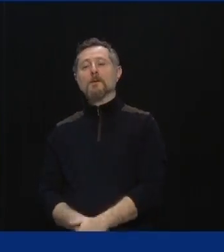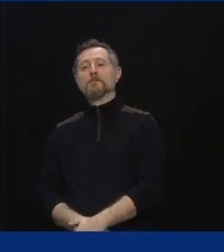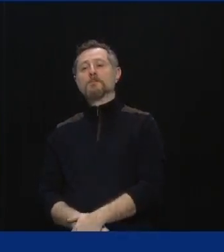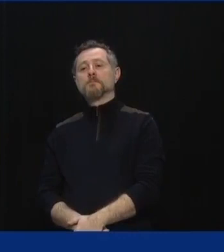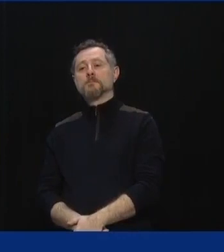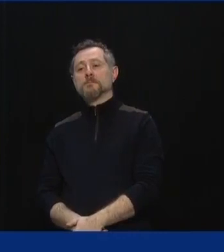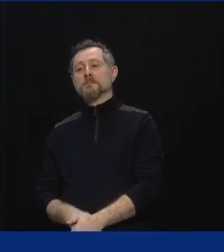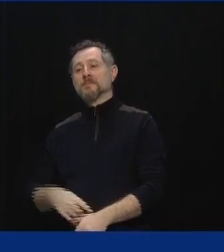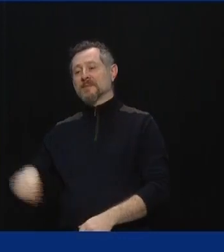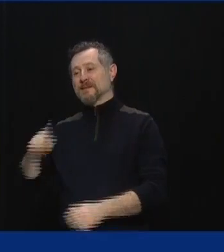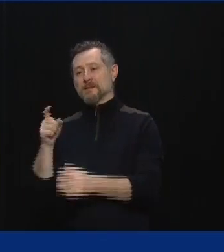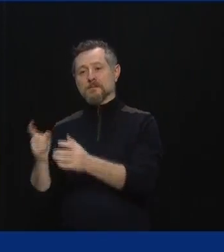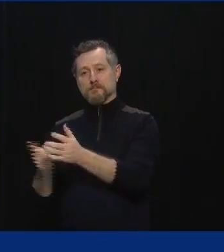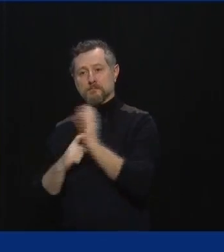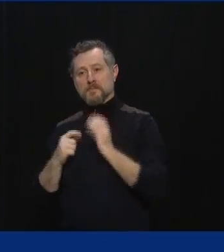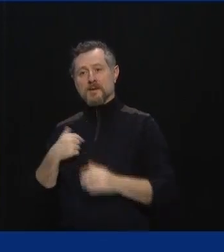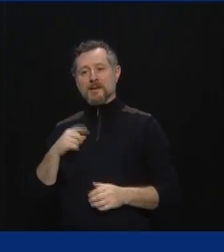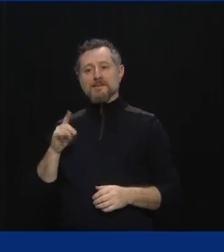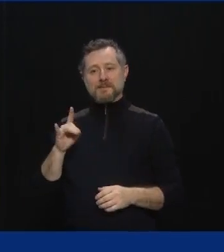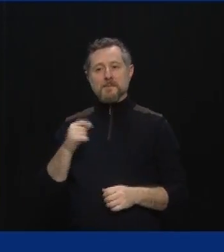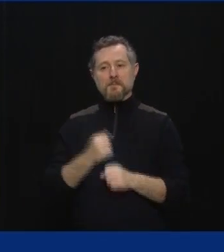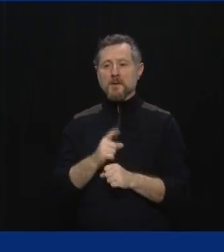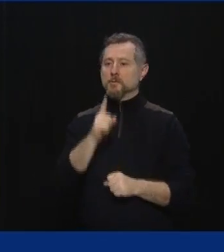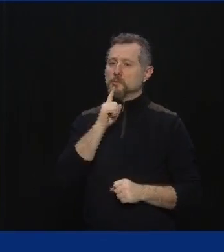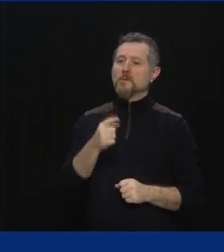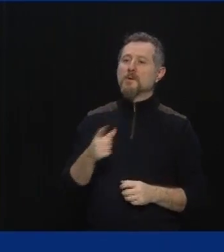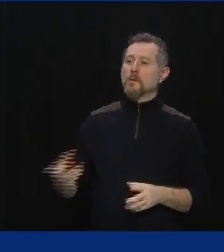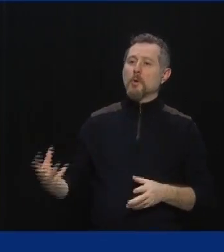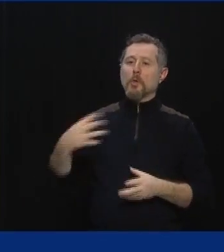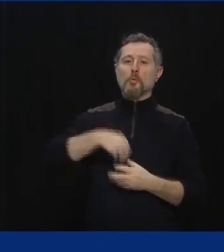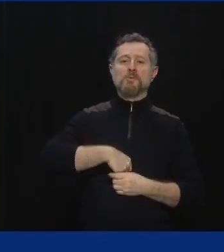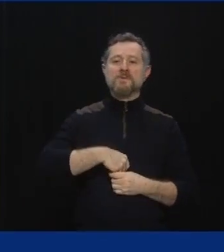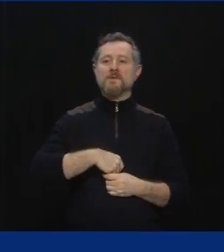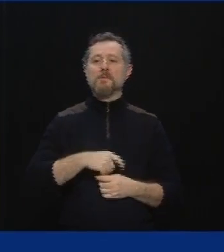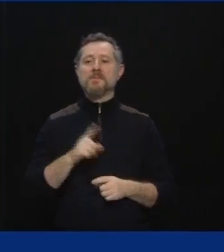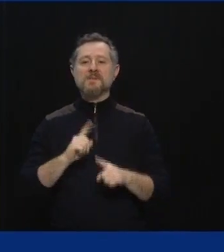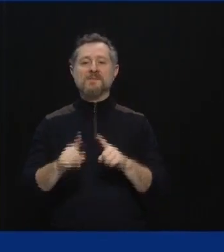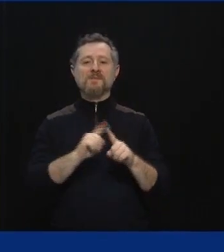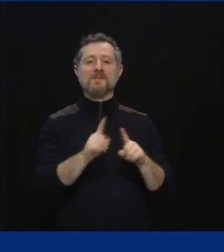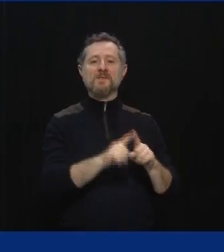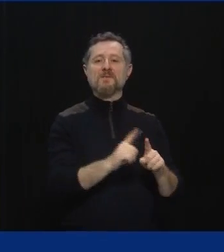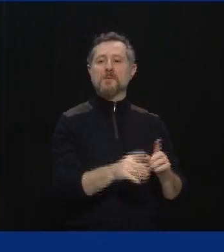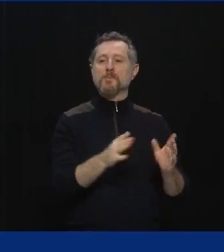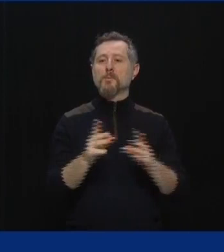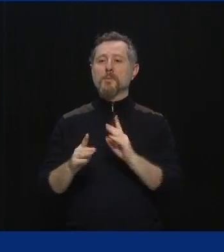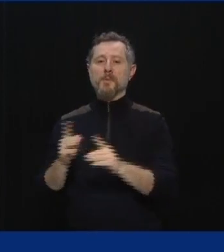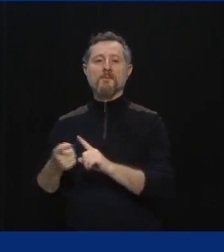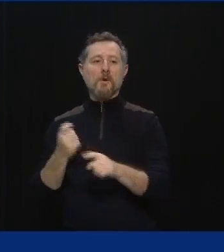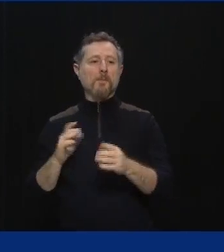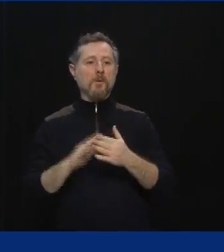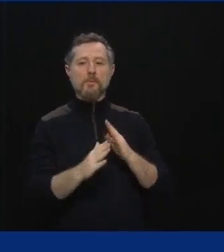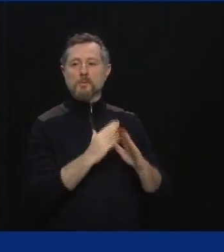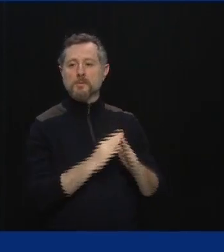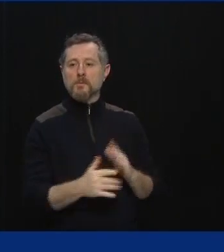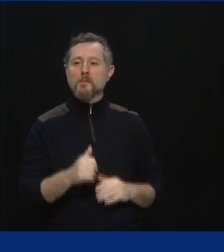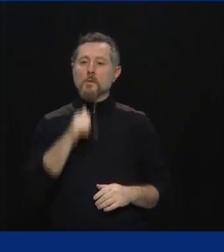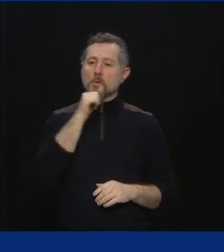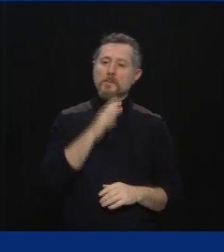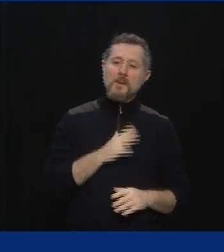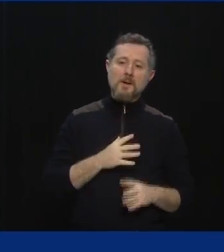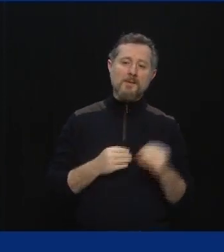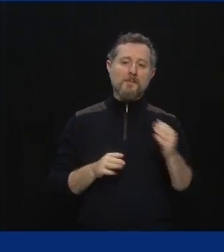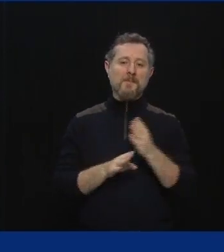as I did, that we've got to make sure that this inclusion of people in the community, women and